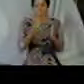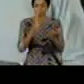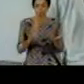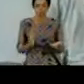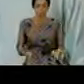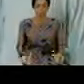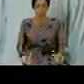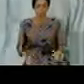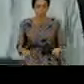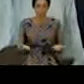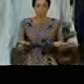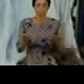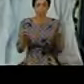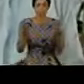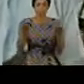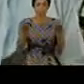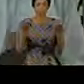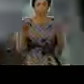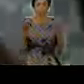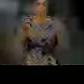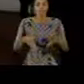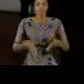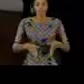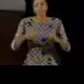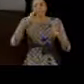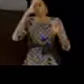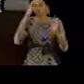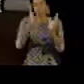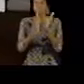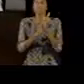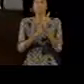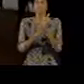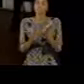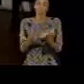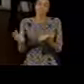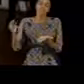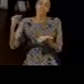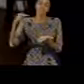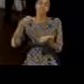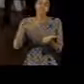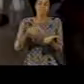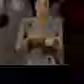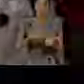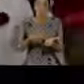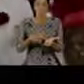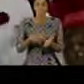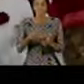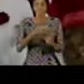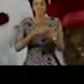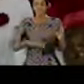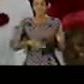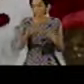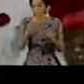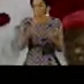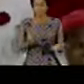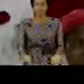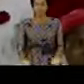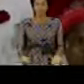Christ be magnified, let his praise arise. Christ